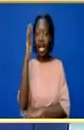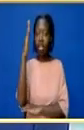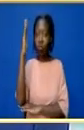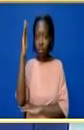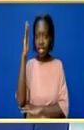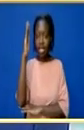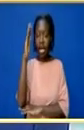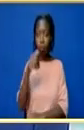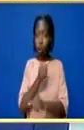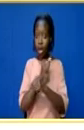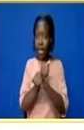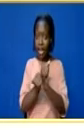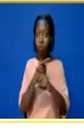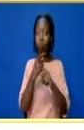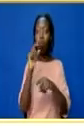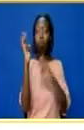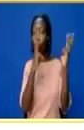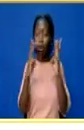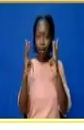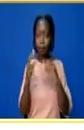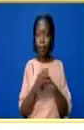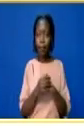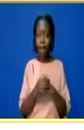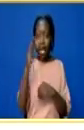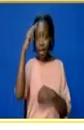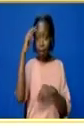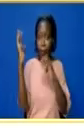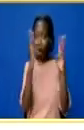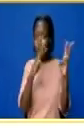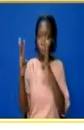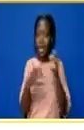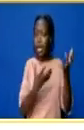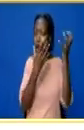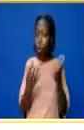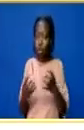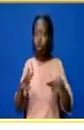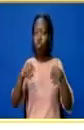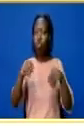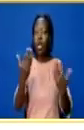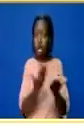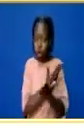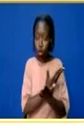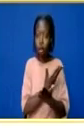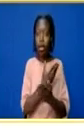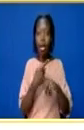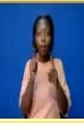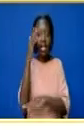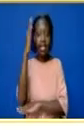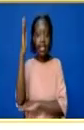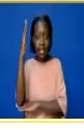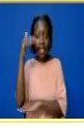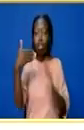are. Wind is a soil is an agent of soil erosion. Trees prevent